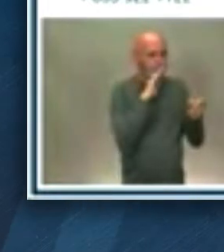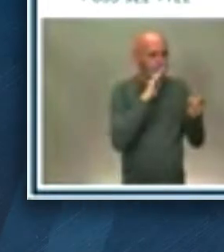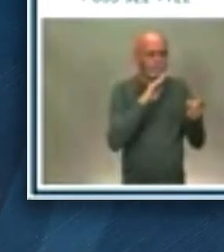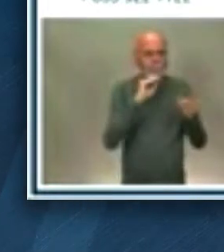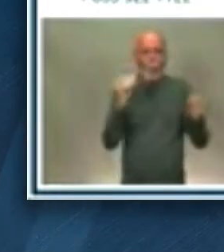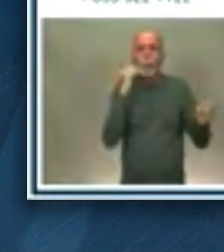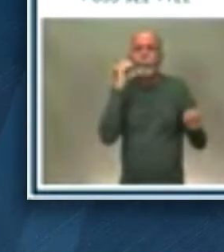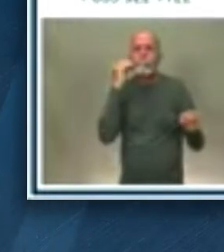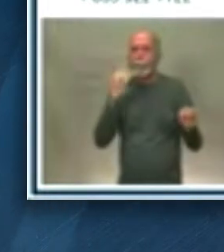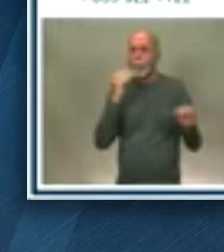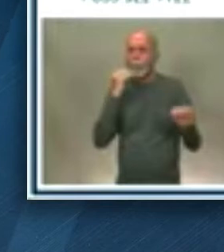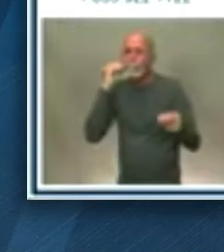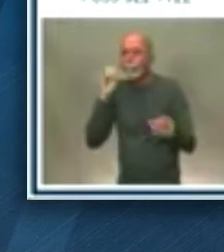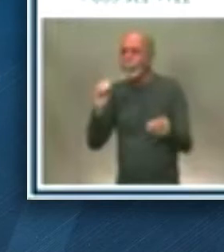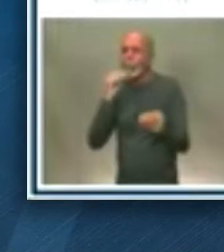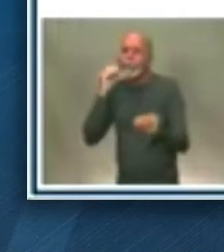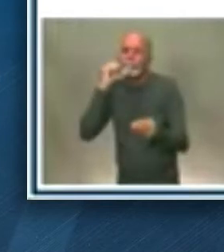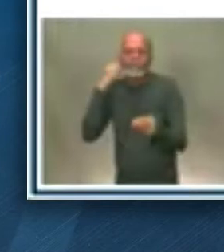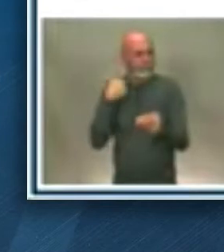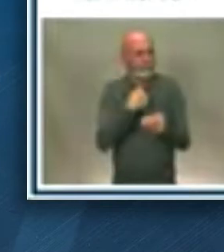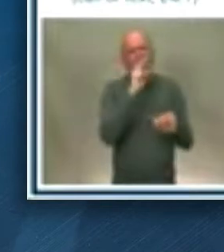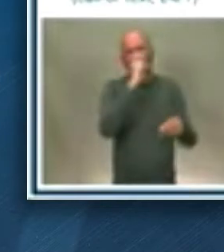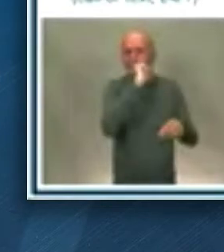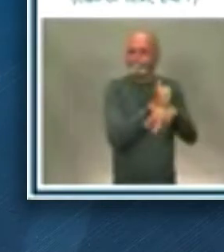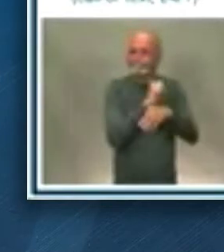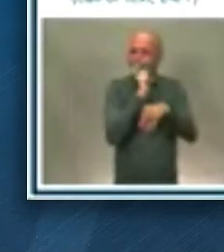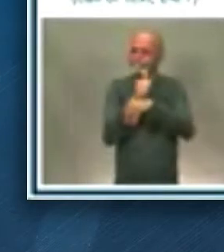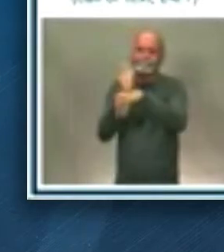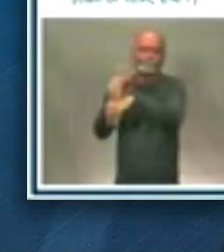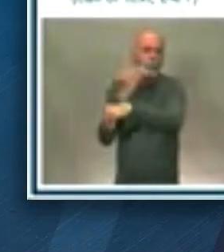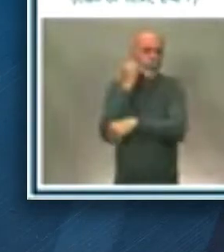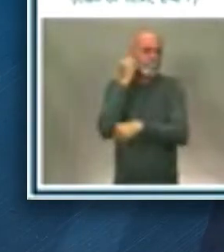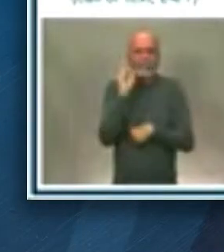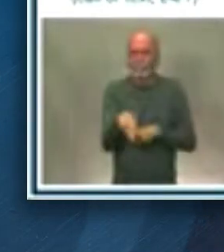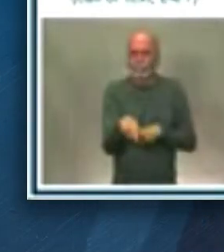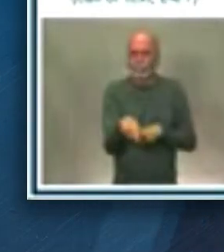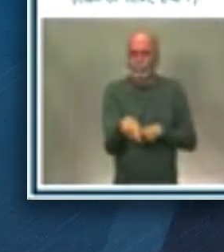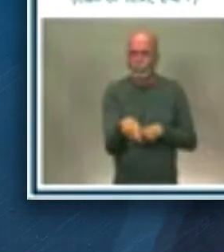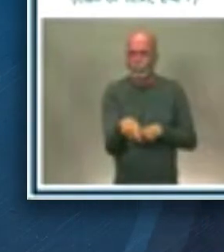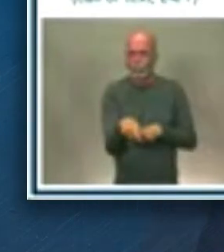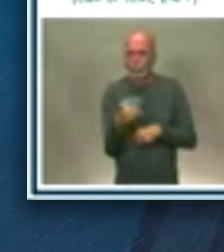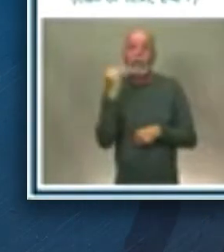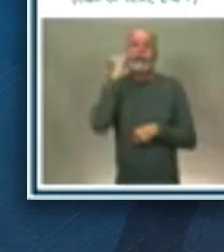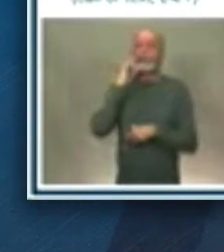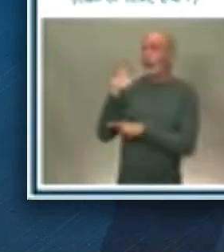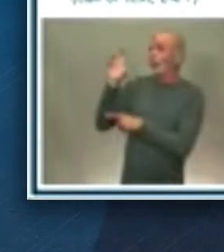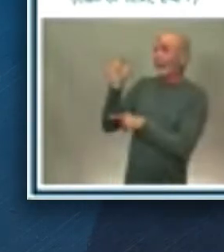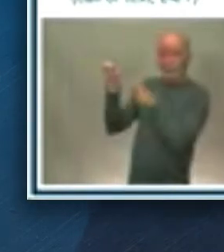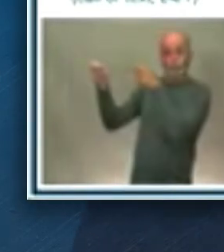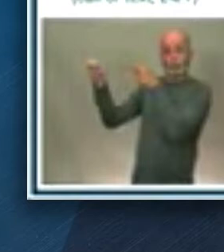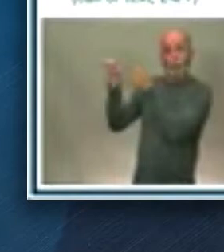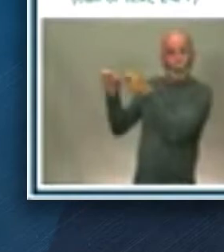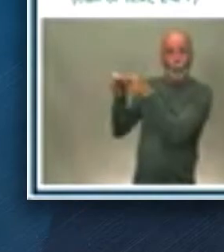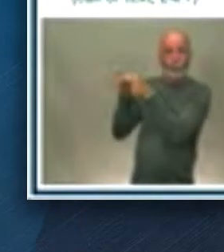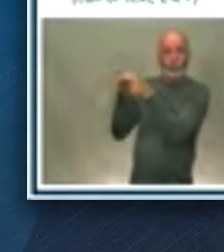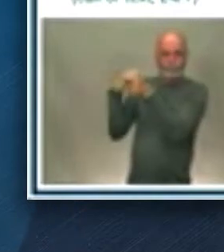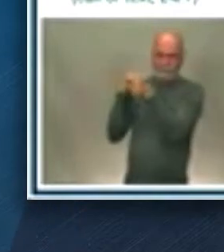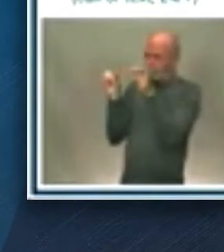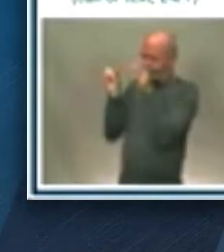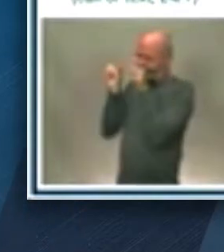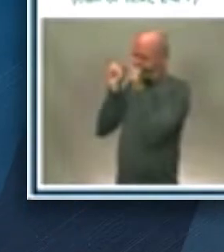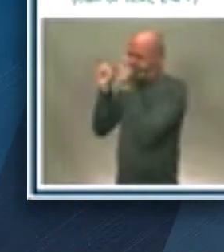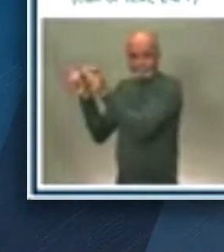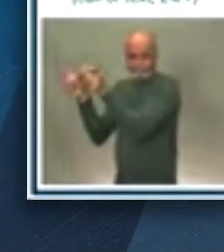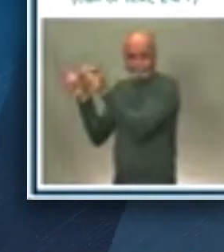ramifications of rent control that are actually not productive to adding housing stock. So even the commission wasn't in favor of